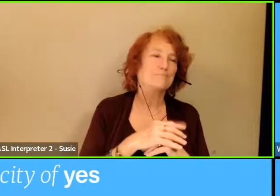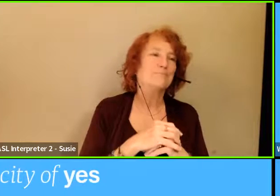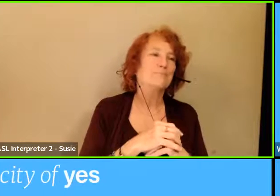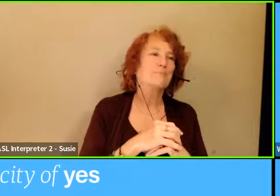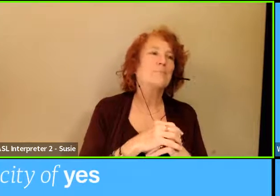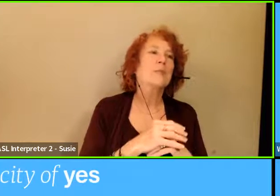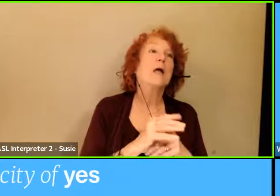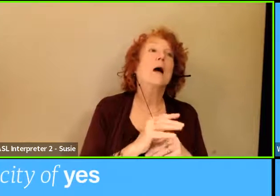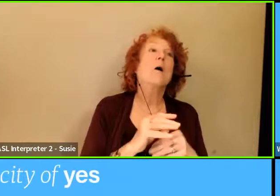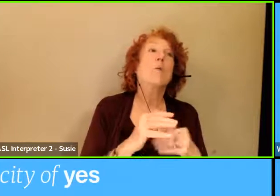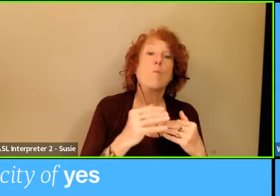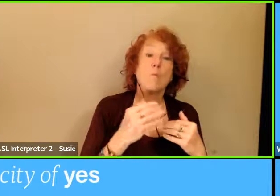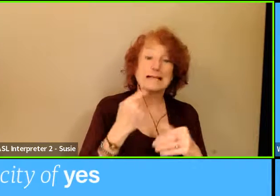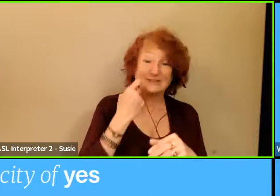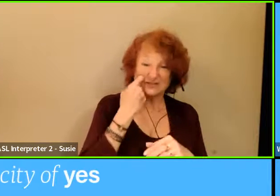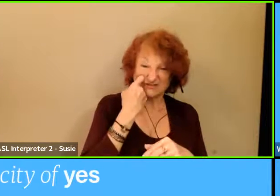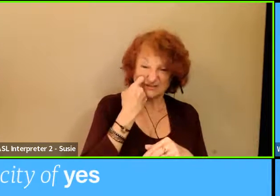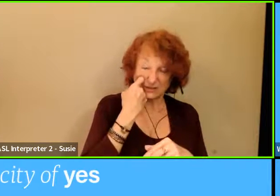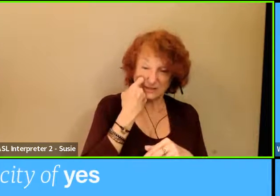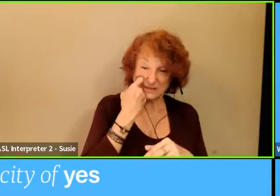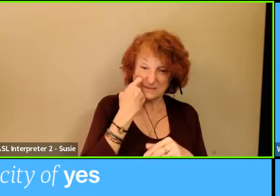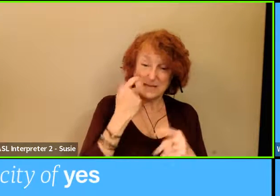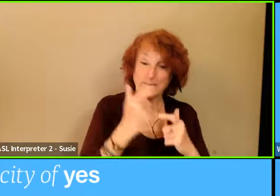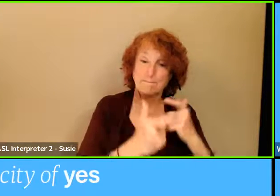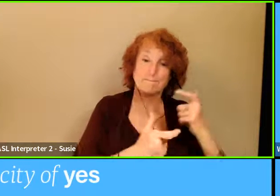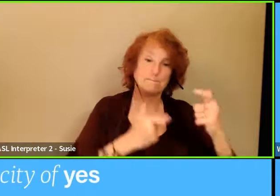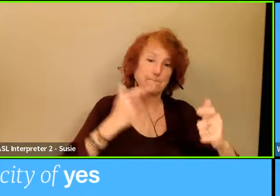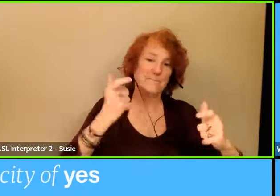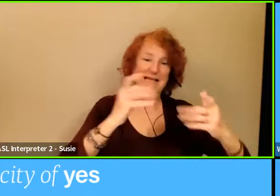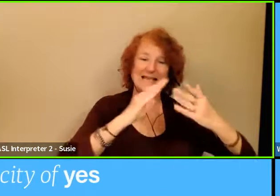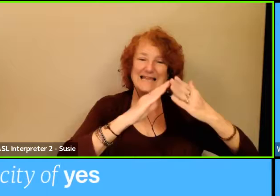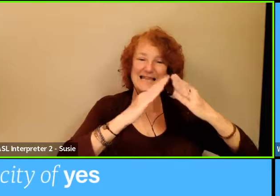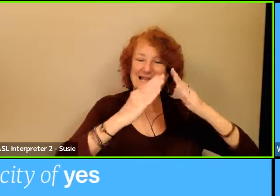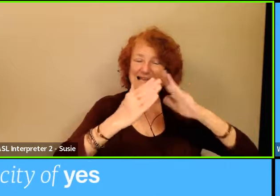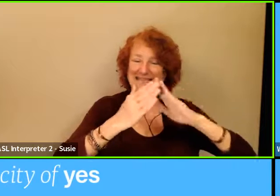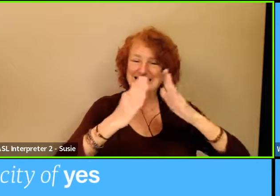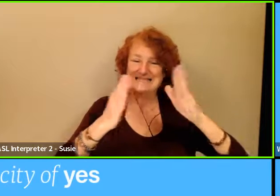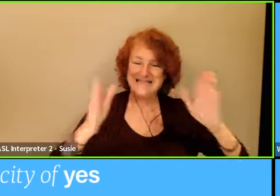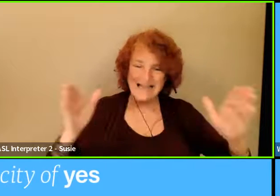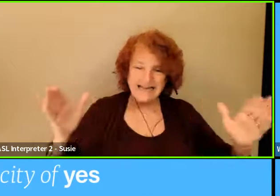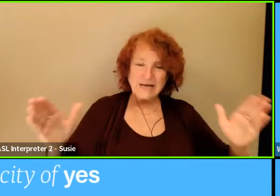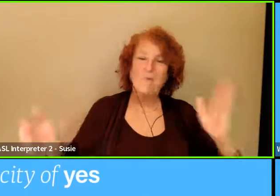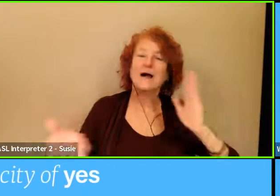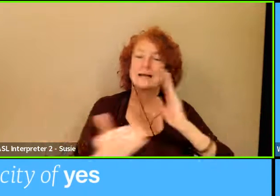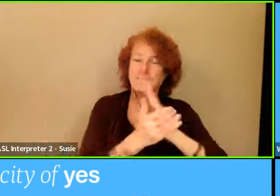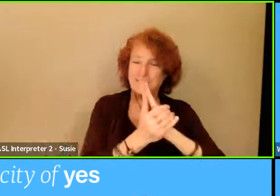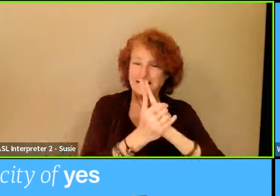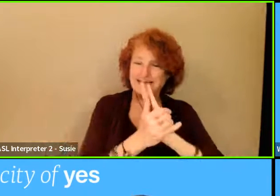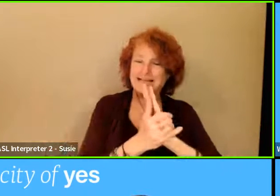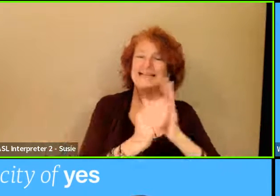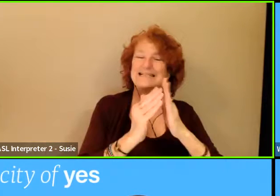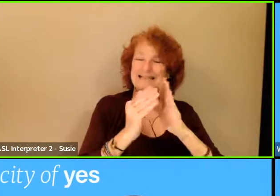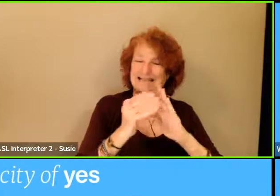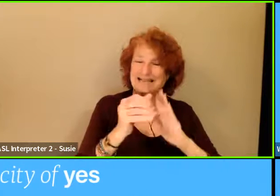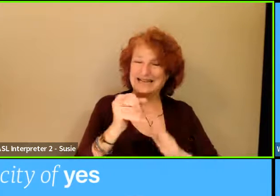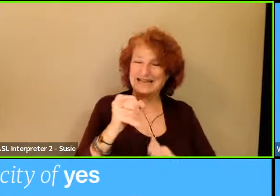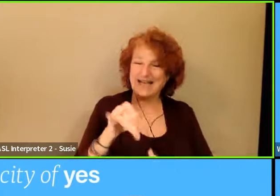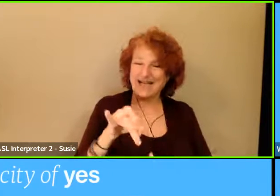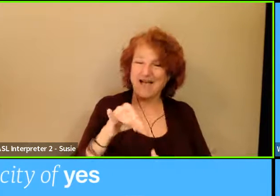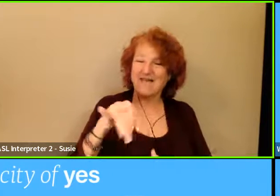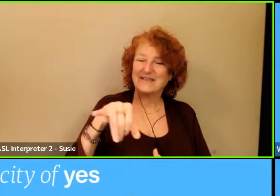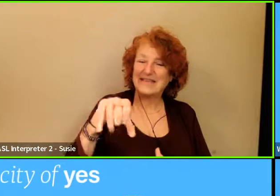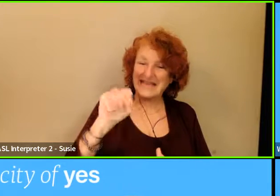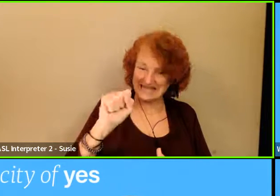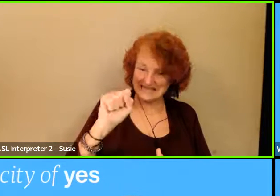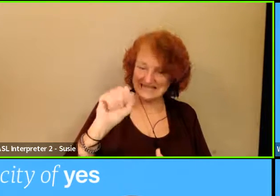We actually just did a big citywide text amendment, City of Yes for carbon neutrality, that